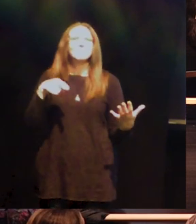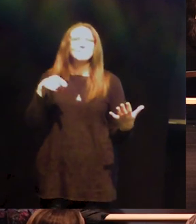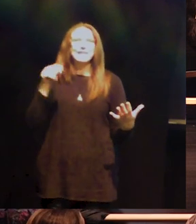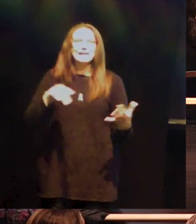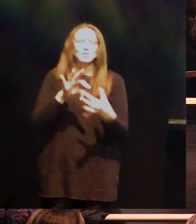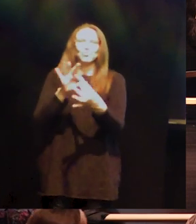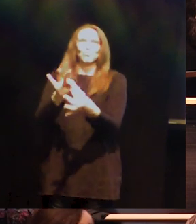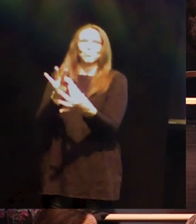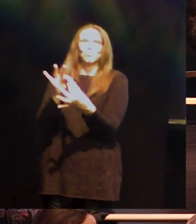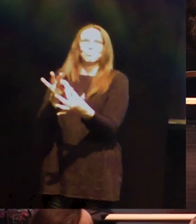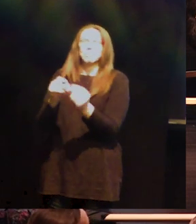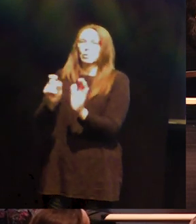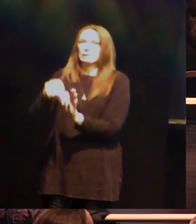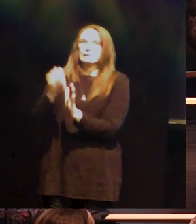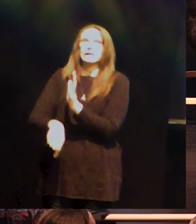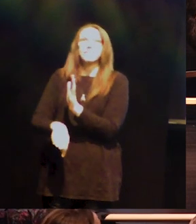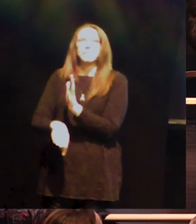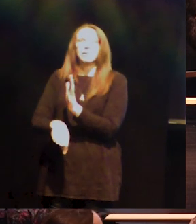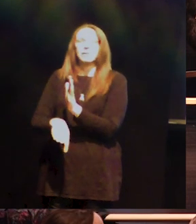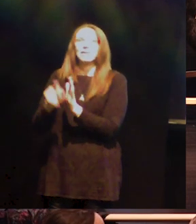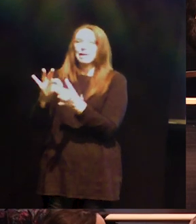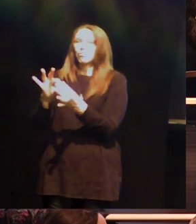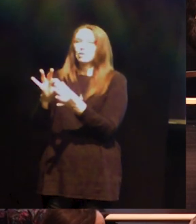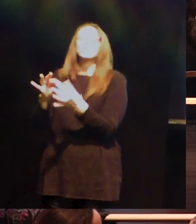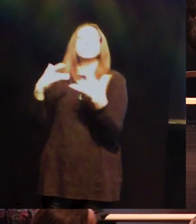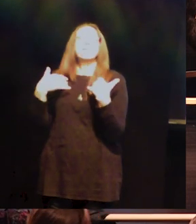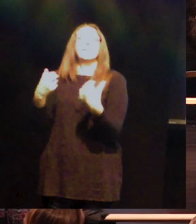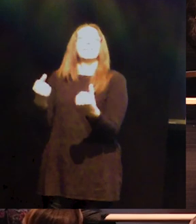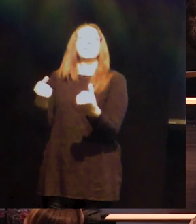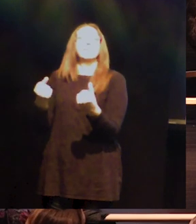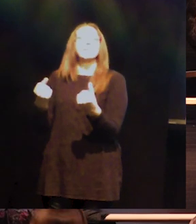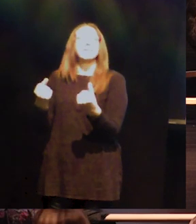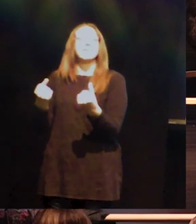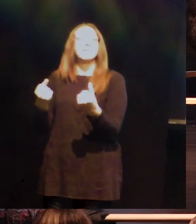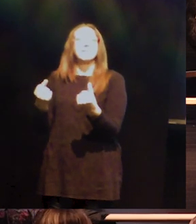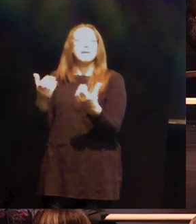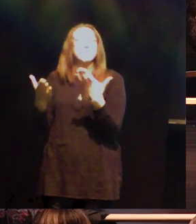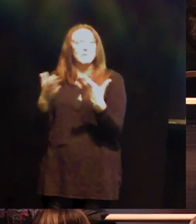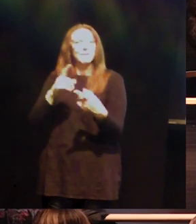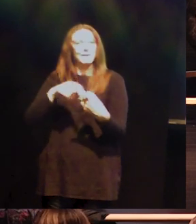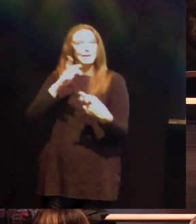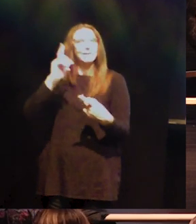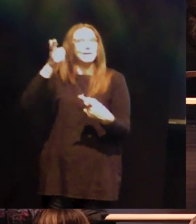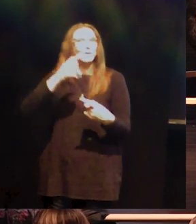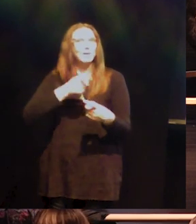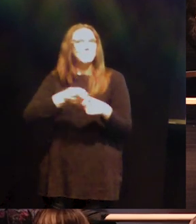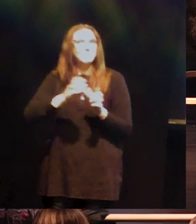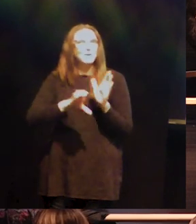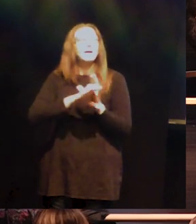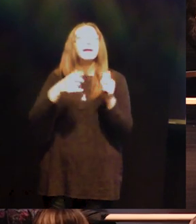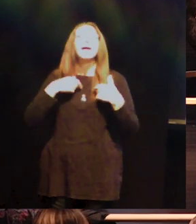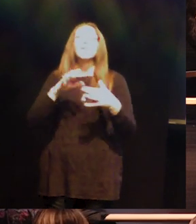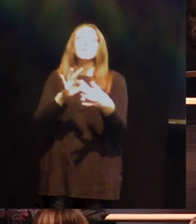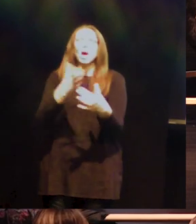deeper relationship that actually is healing things that matter and that might allow her then to have a, you know,